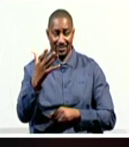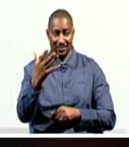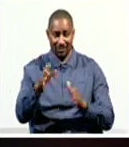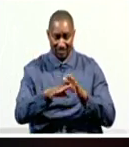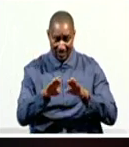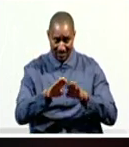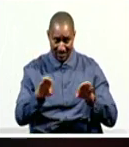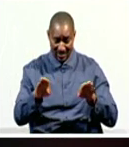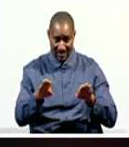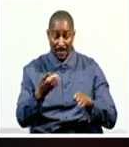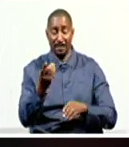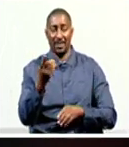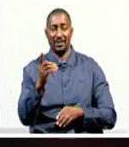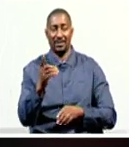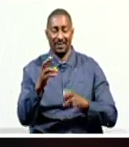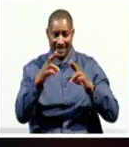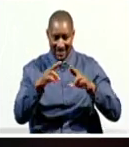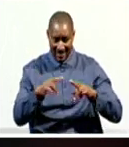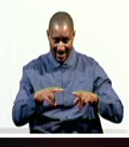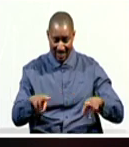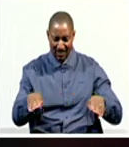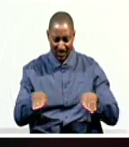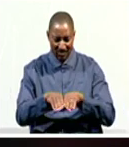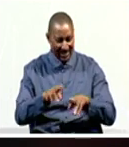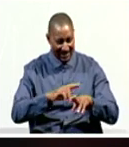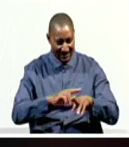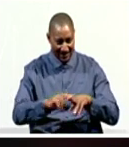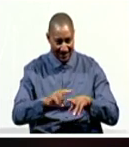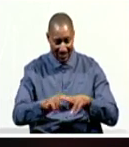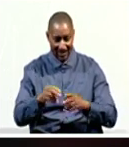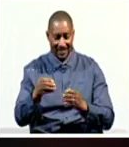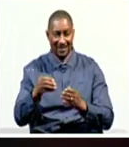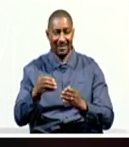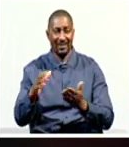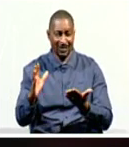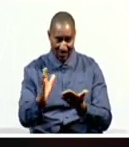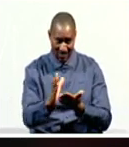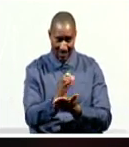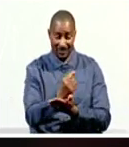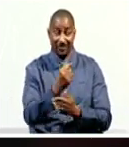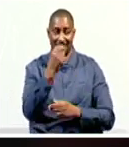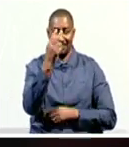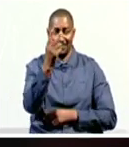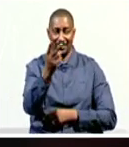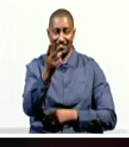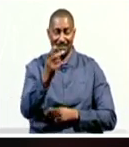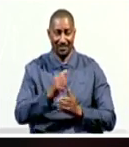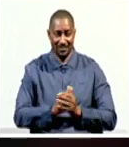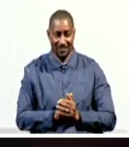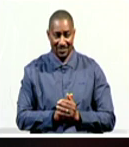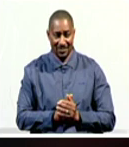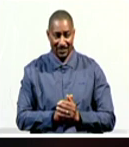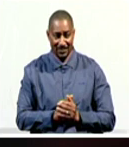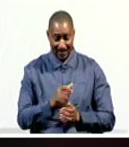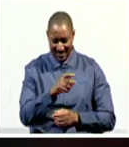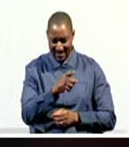track the processes. What does that actually mean? It means that Harambee Prosperity 2 came in with a more